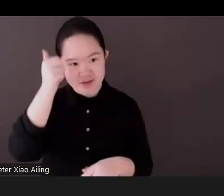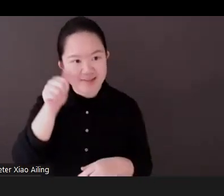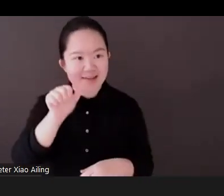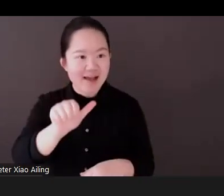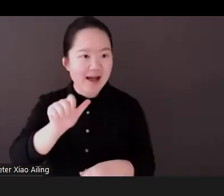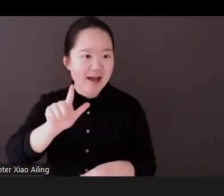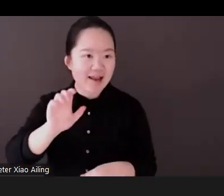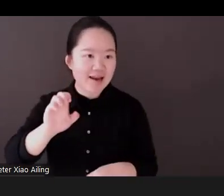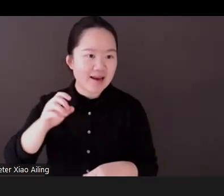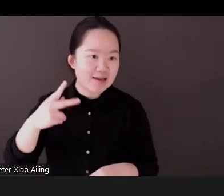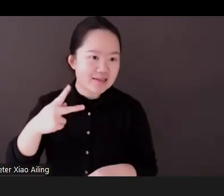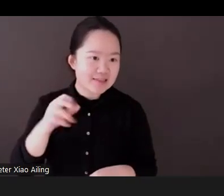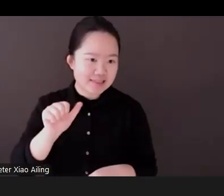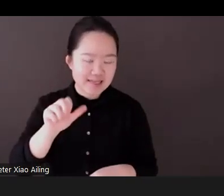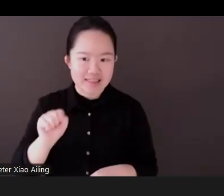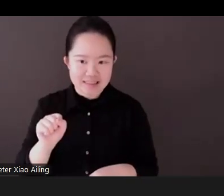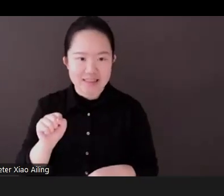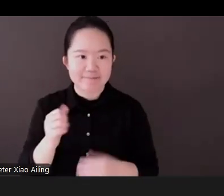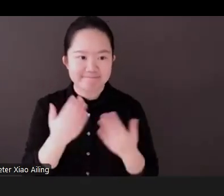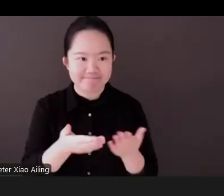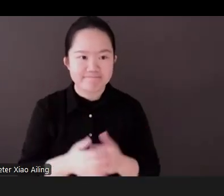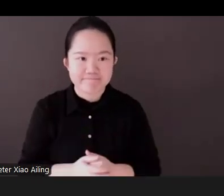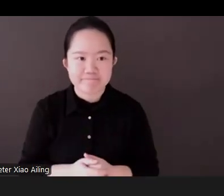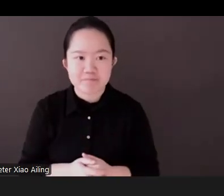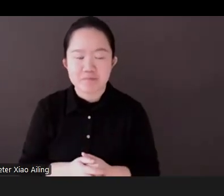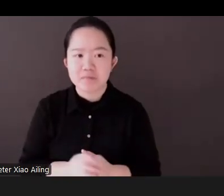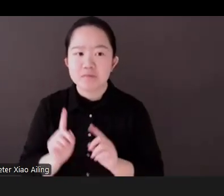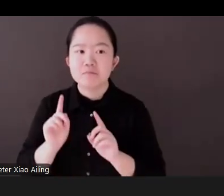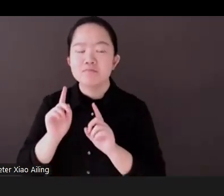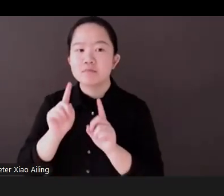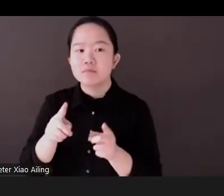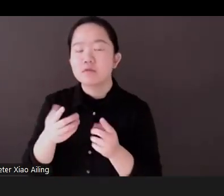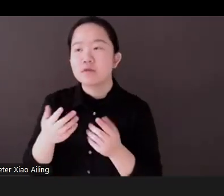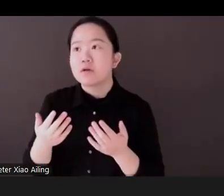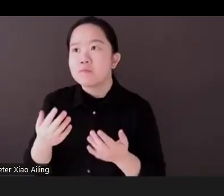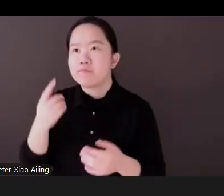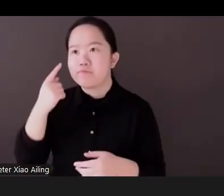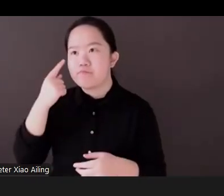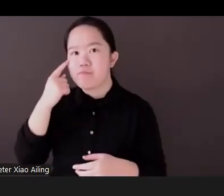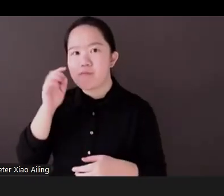to say that every product that enters the European Union